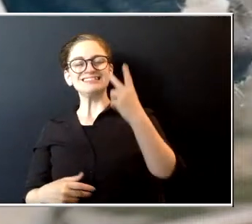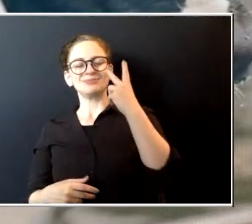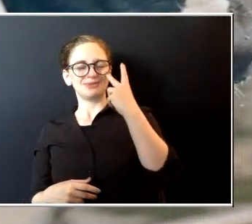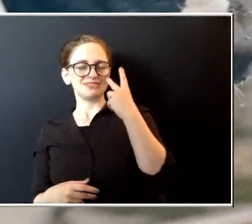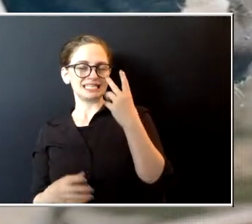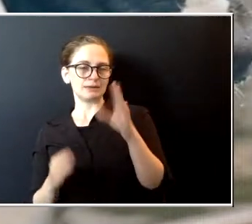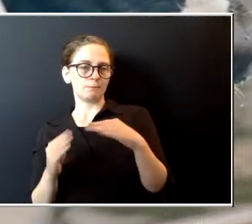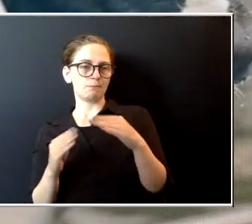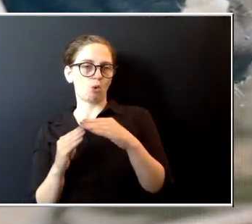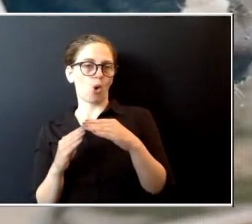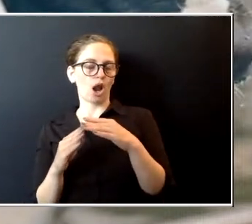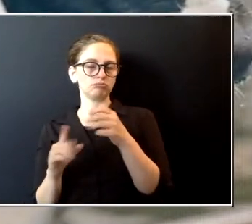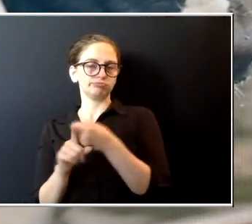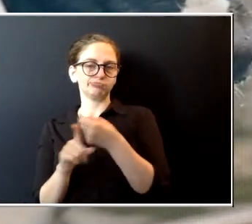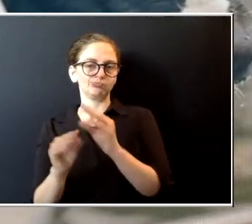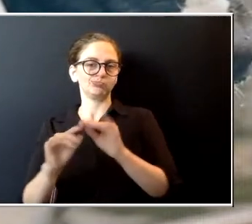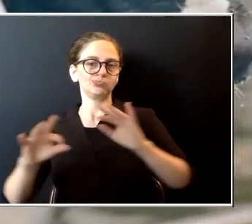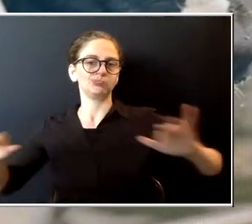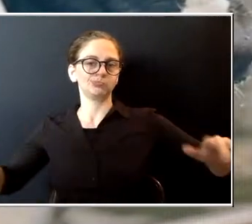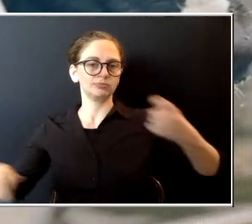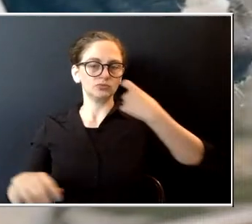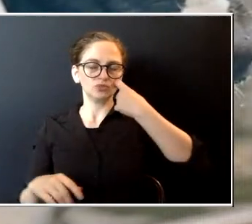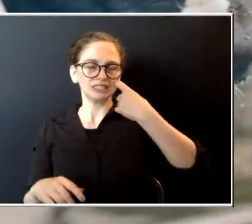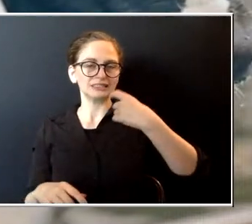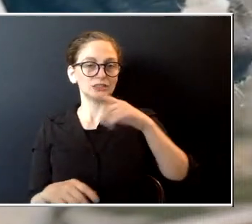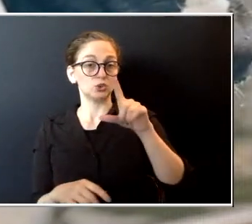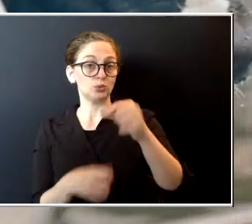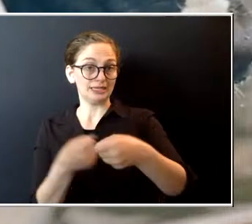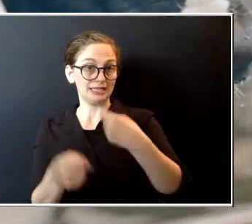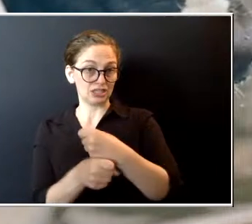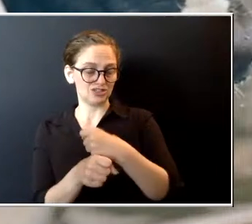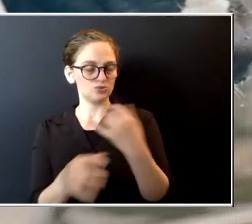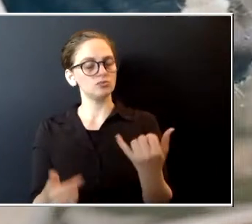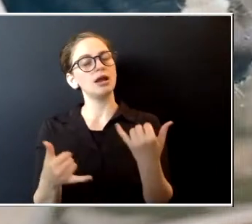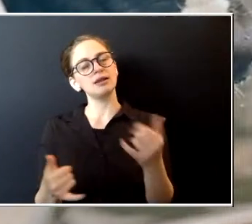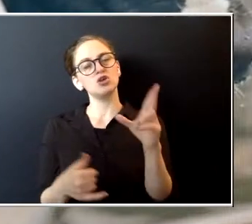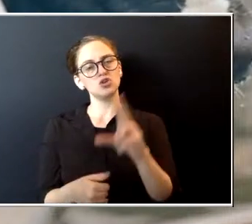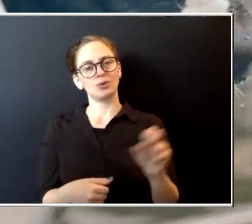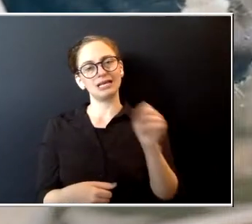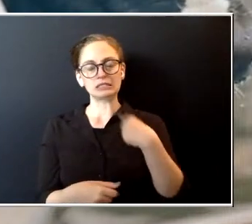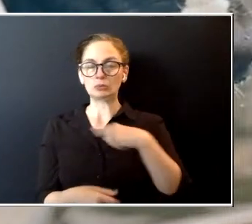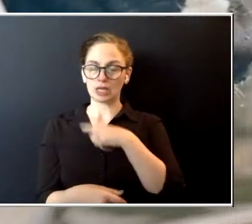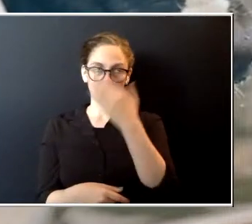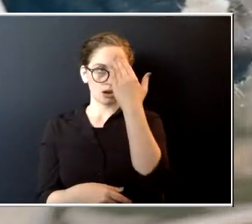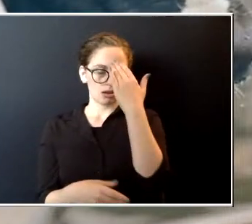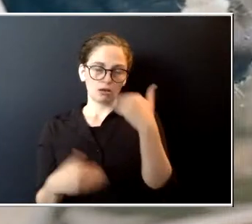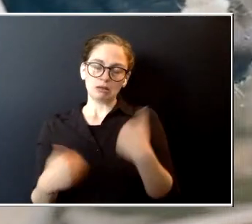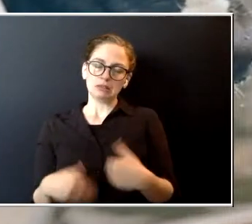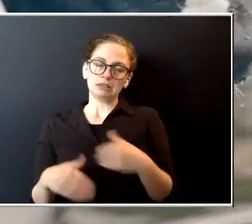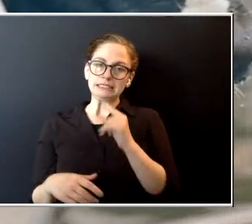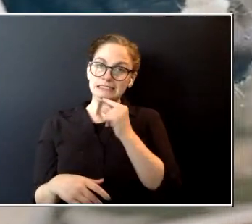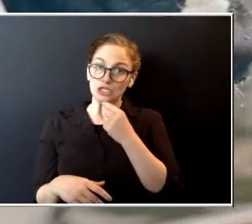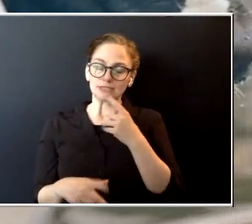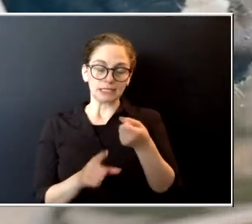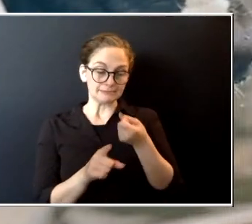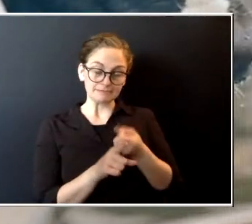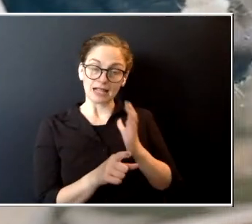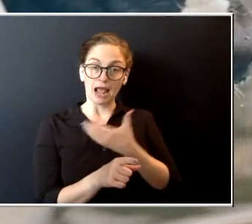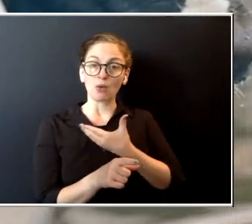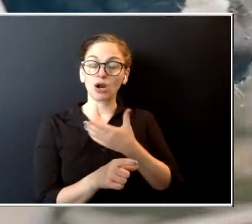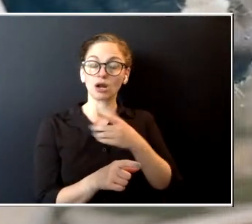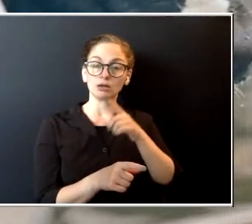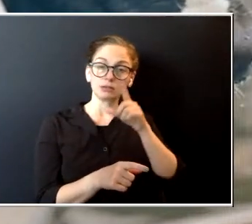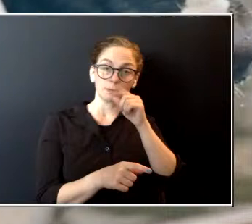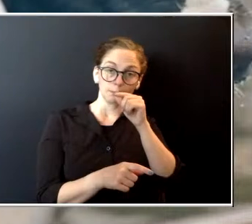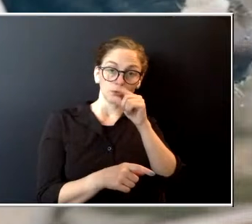Right now in the United States, we know that it is a huge deal because it affects not only our poultry and chicken farms, but also the dairy cows, the